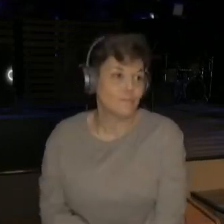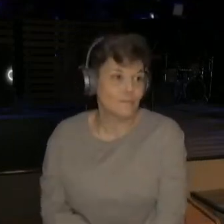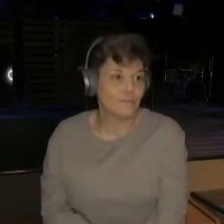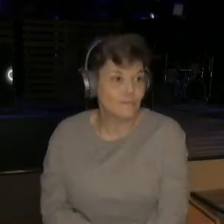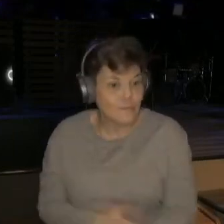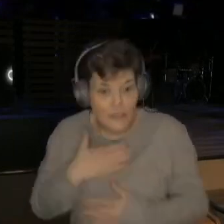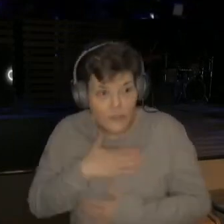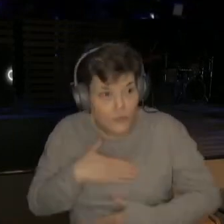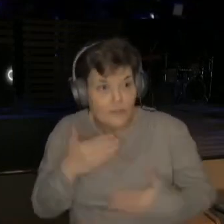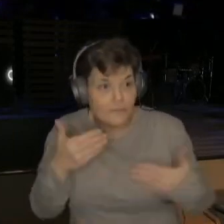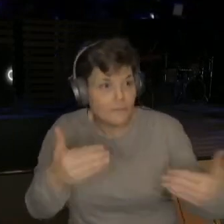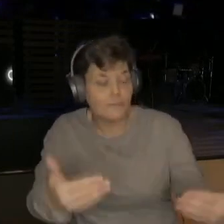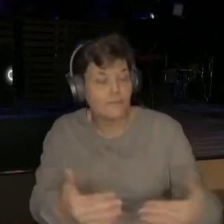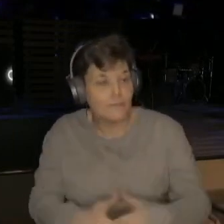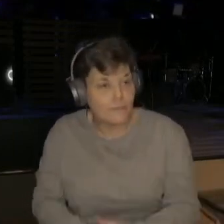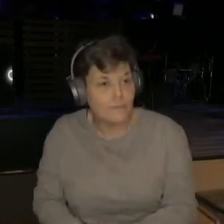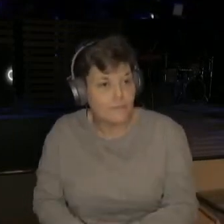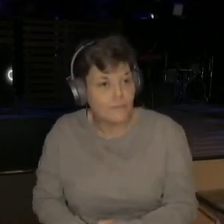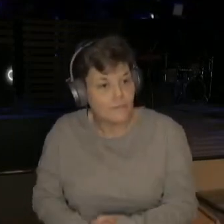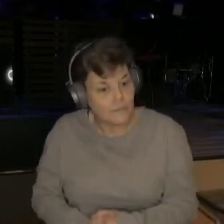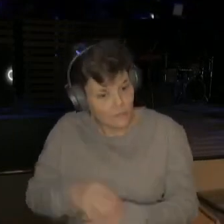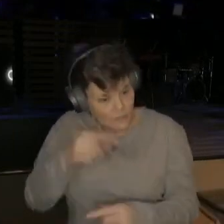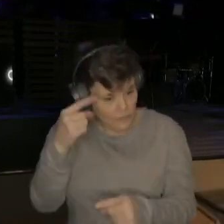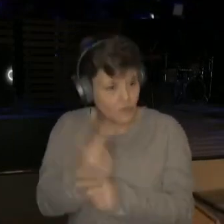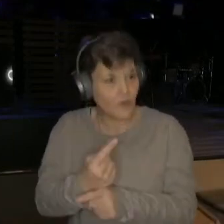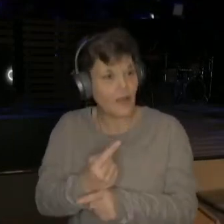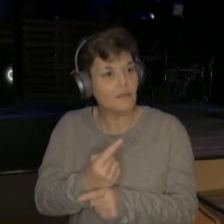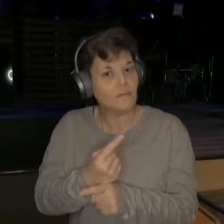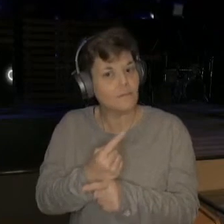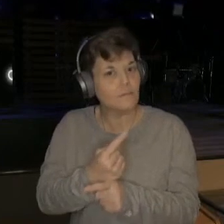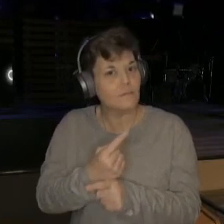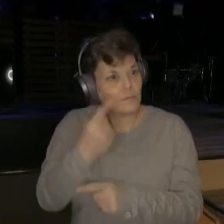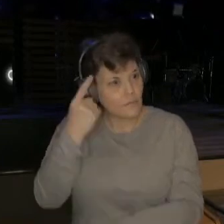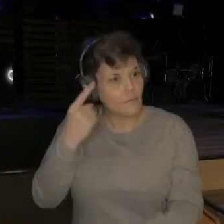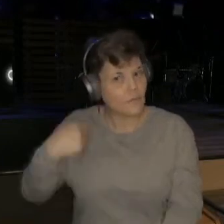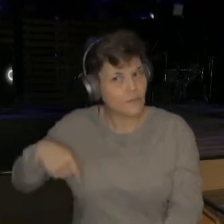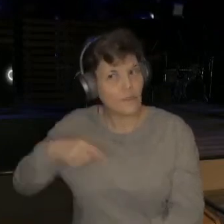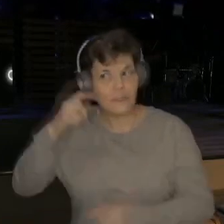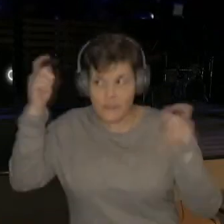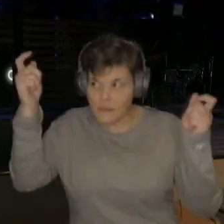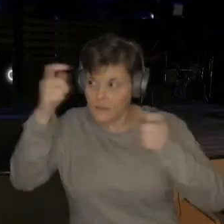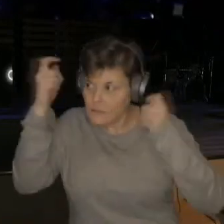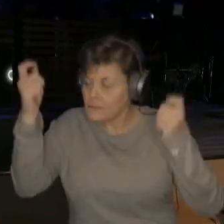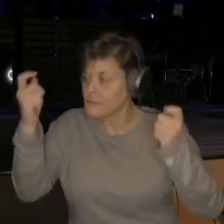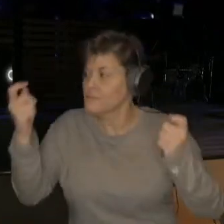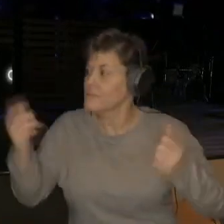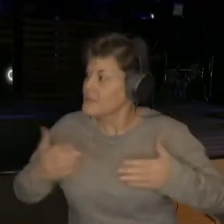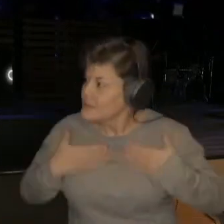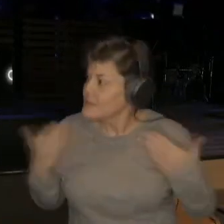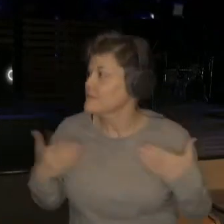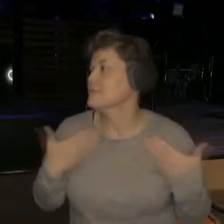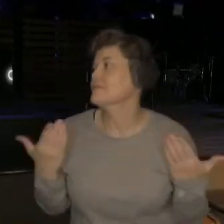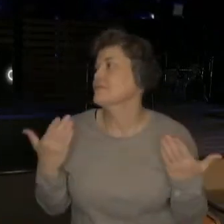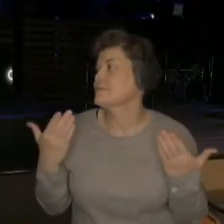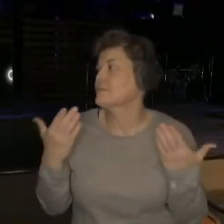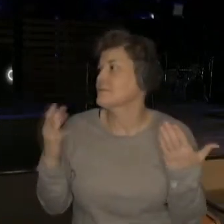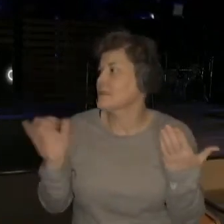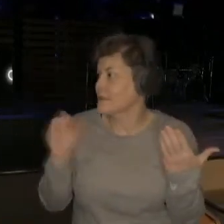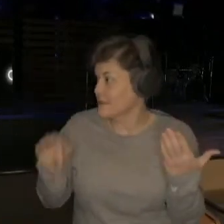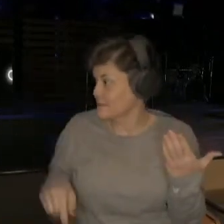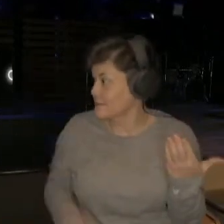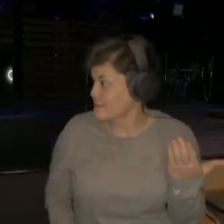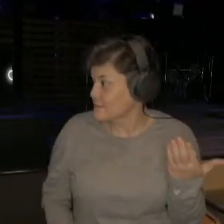It's only right to rejoice and celebrate like this, because your brother was once dead and